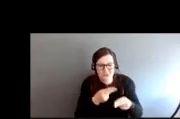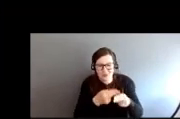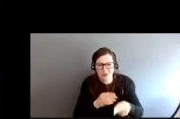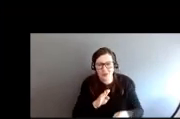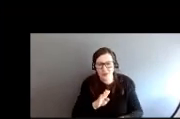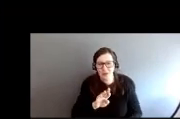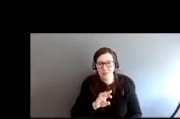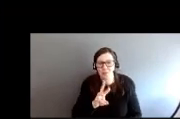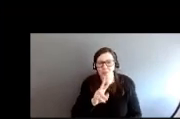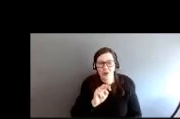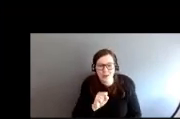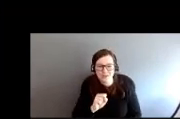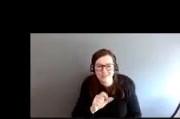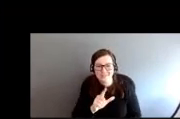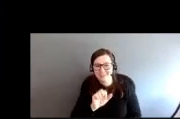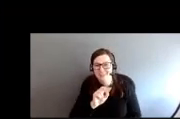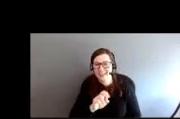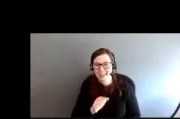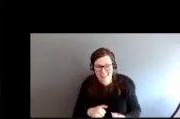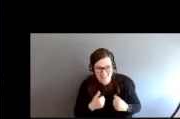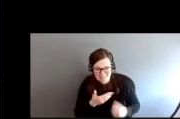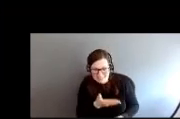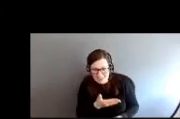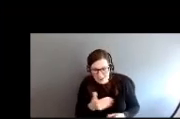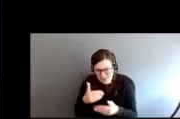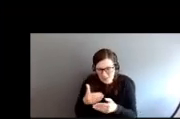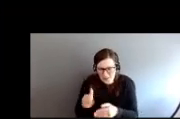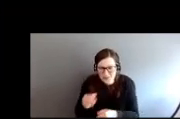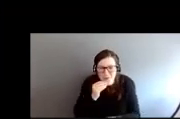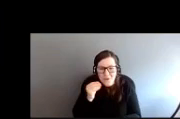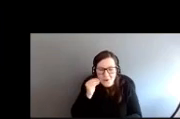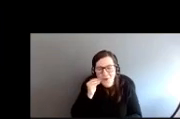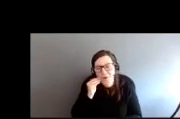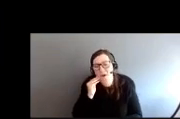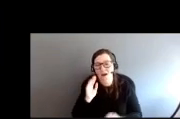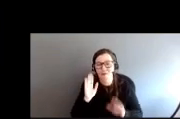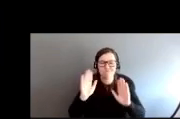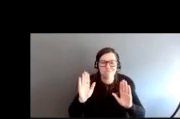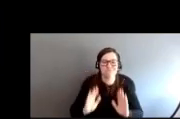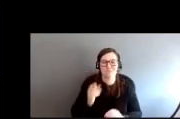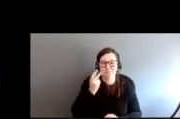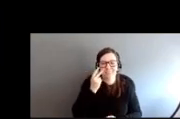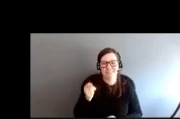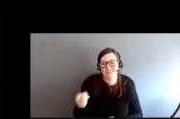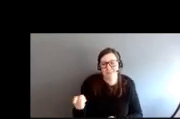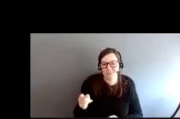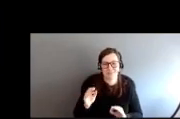for a visit. But it's amazing to see you in our session. I really appreciate that.